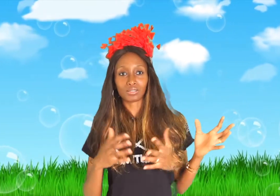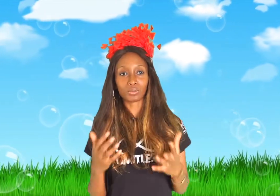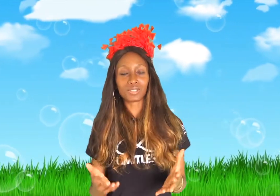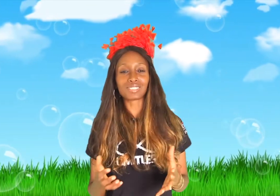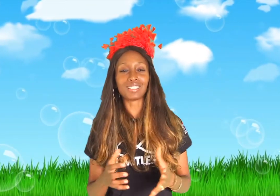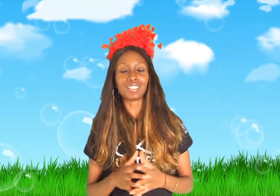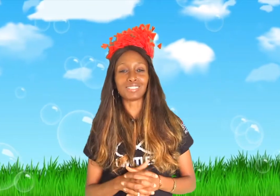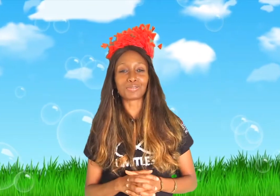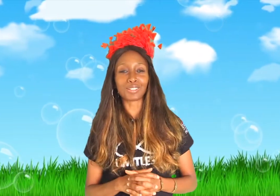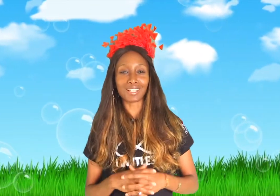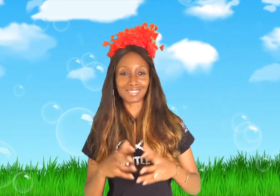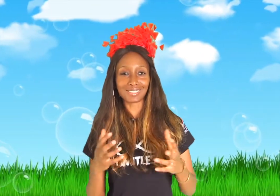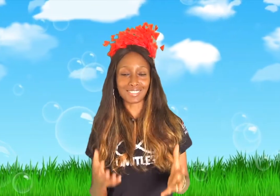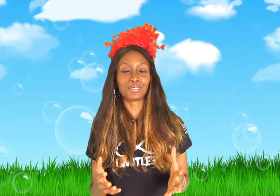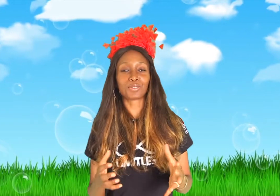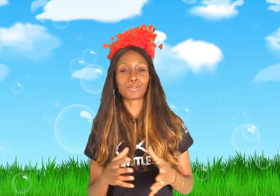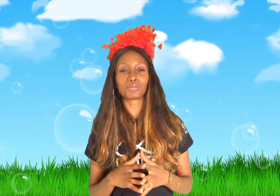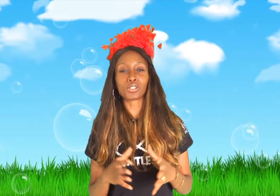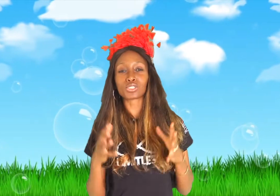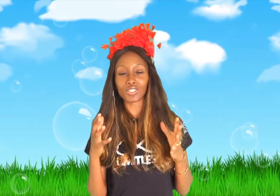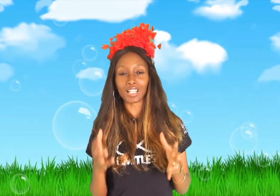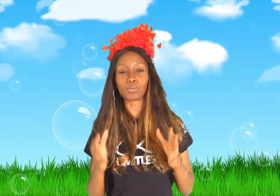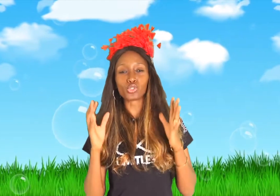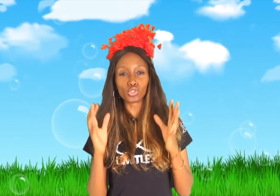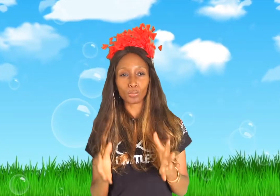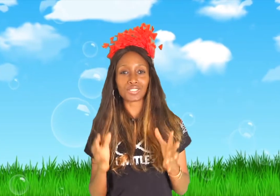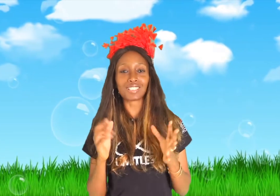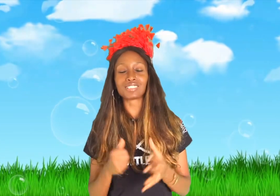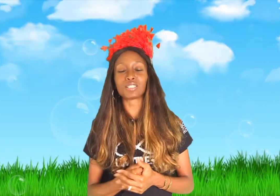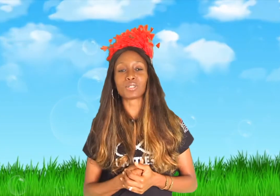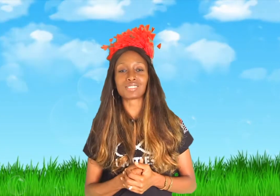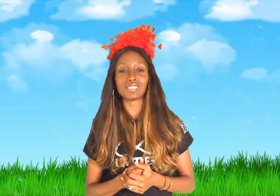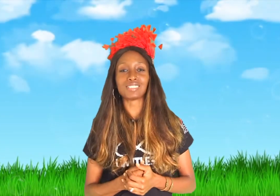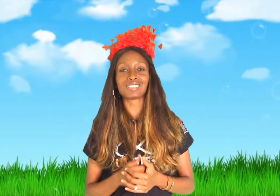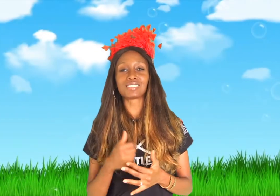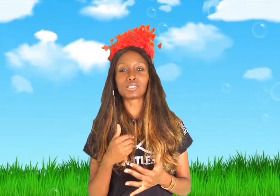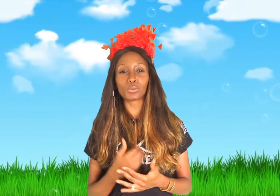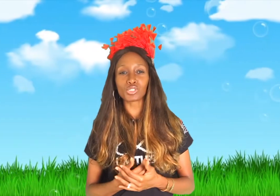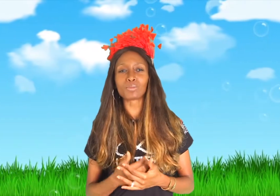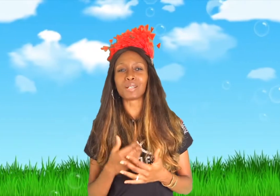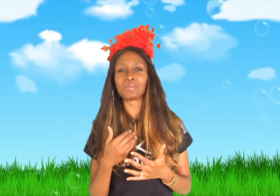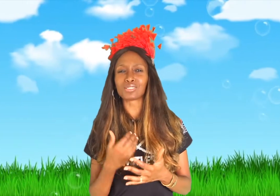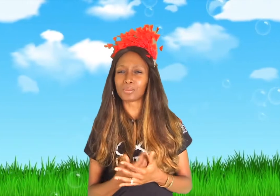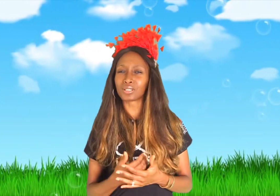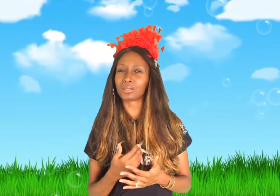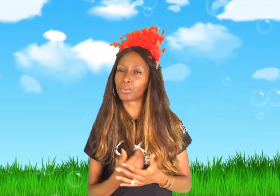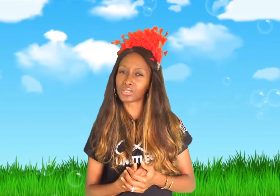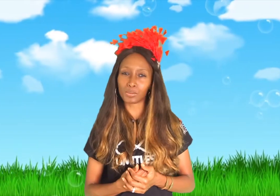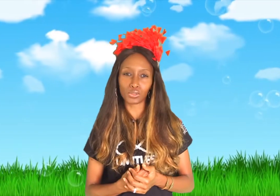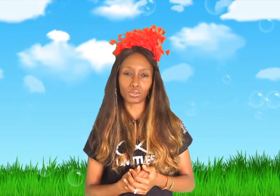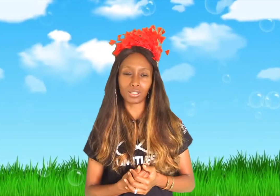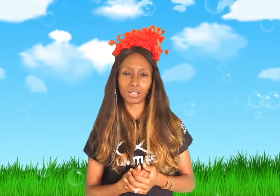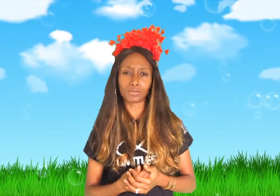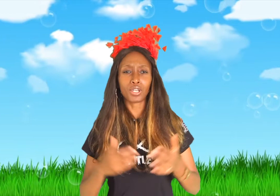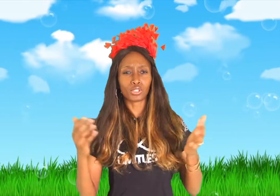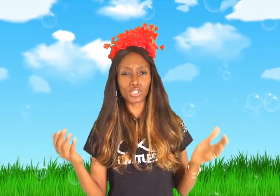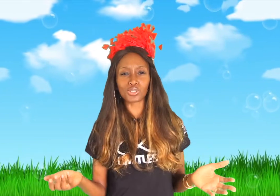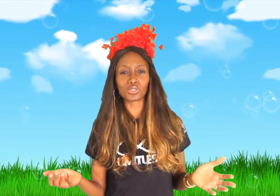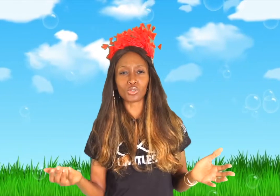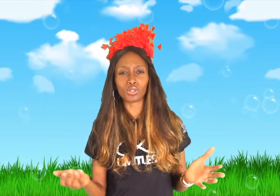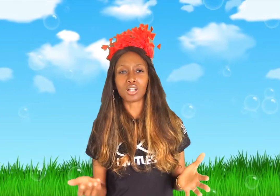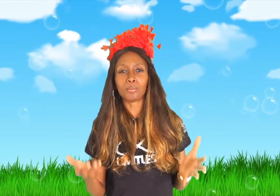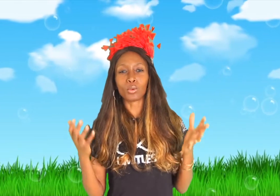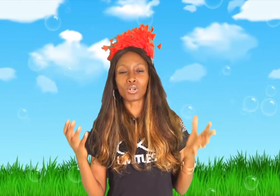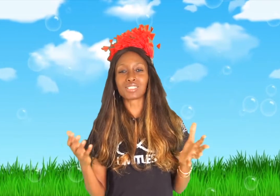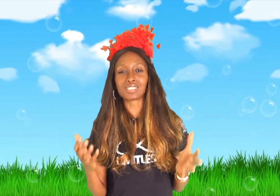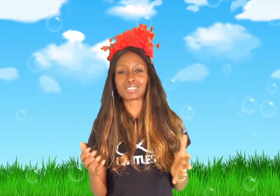supernatural. Once again, as seen from the first year, and which you must take seriously, is that the situation might be something impossible in your life. Yes,